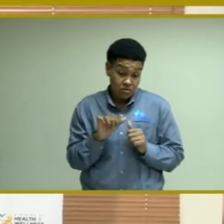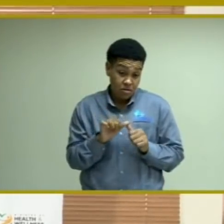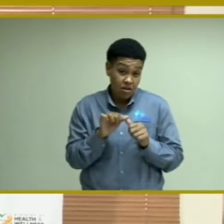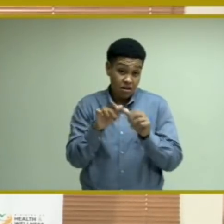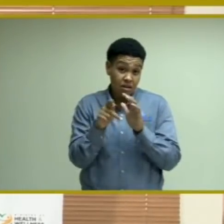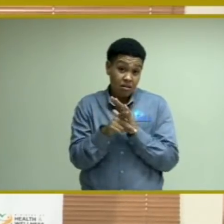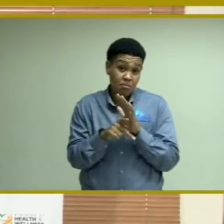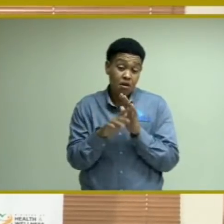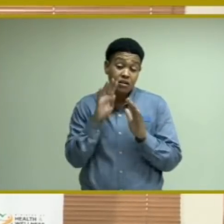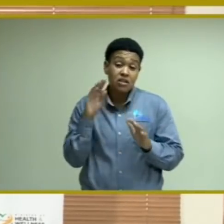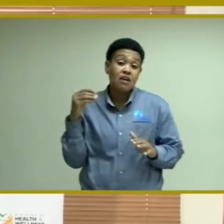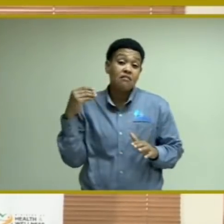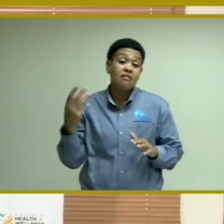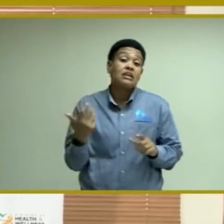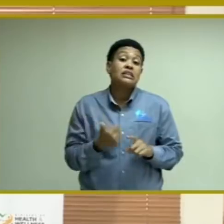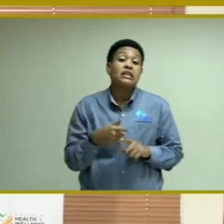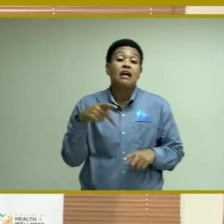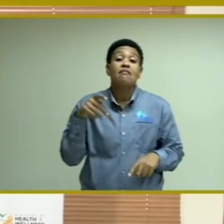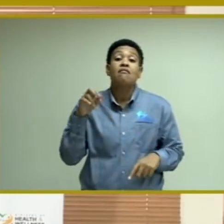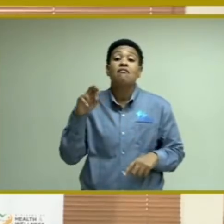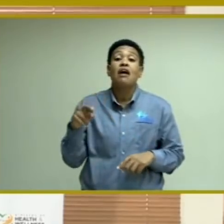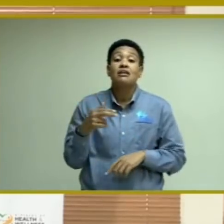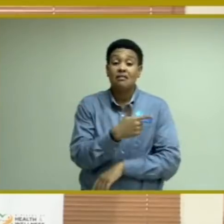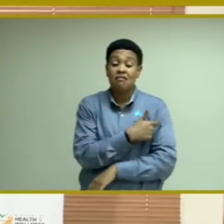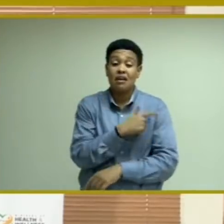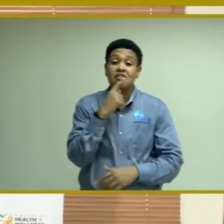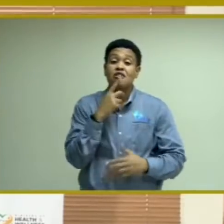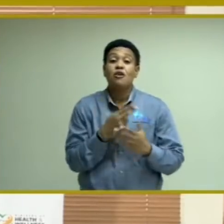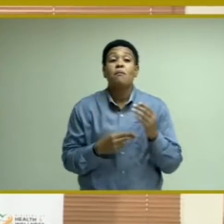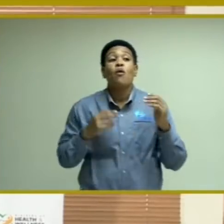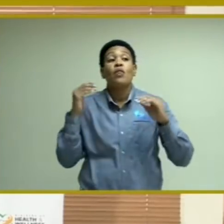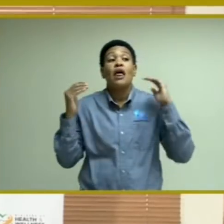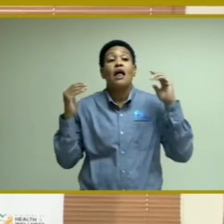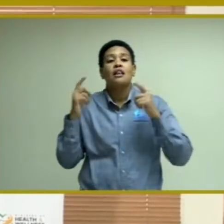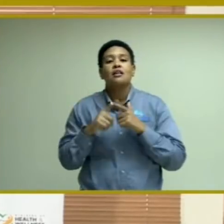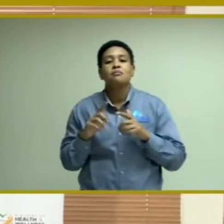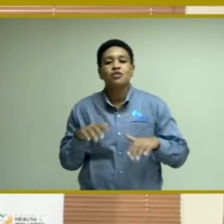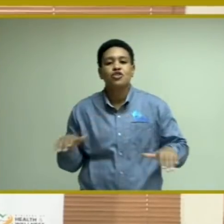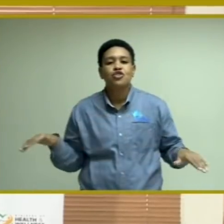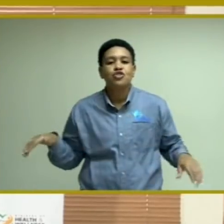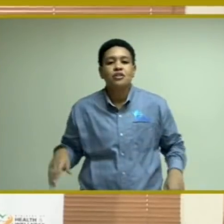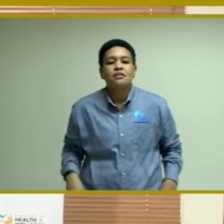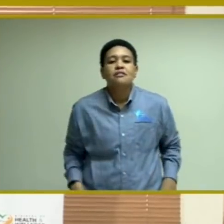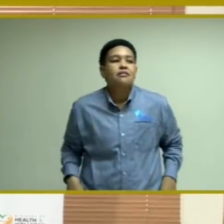of administering the Pfizer vaccine to both adults and children?